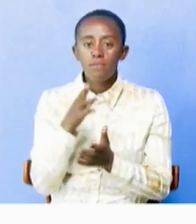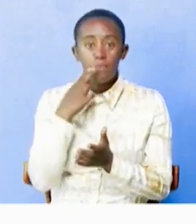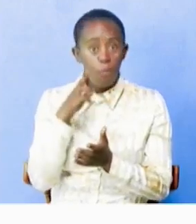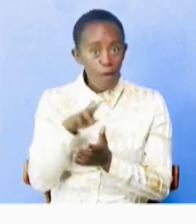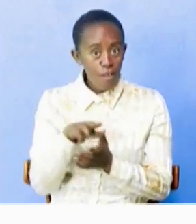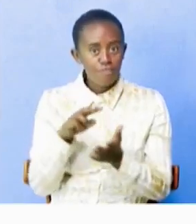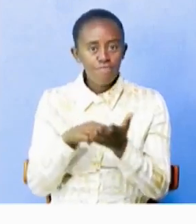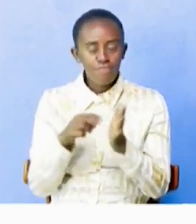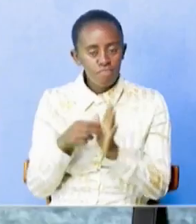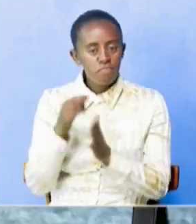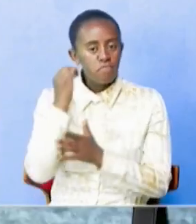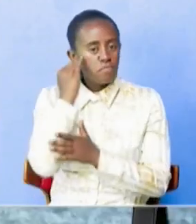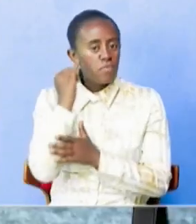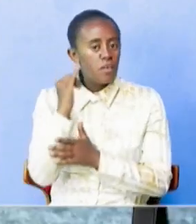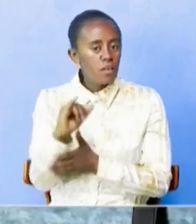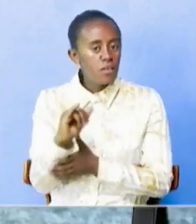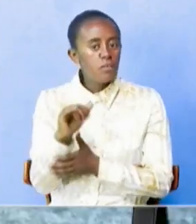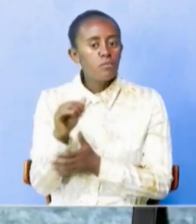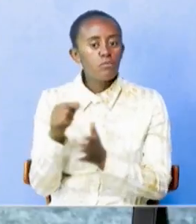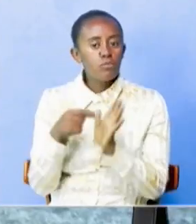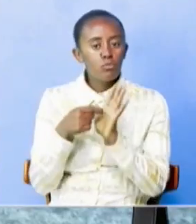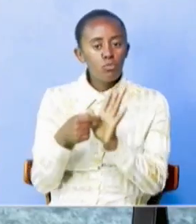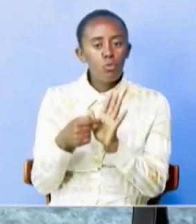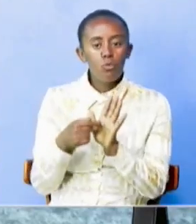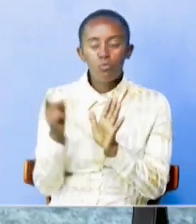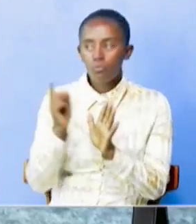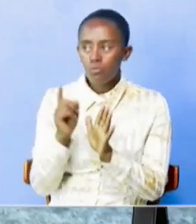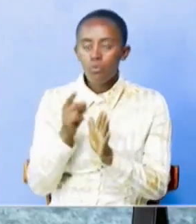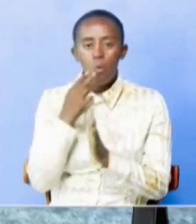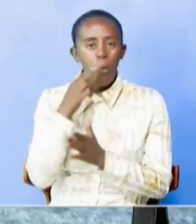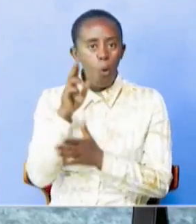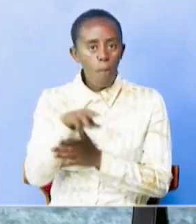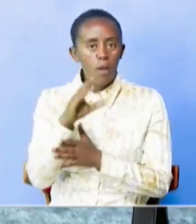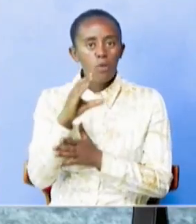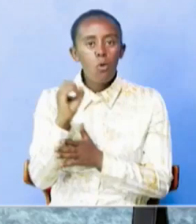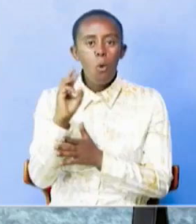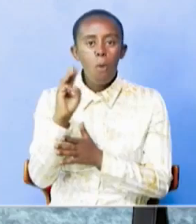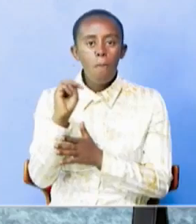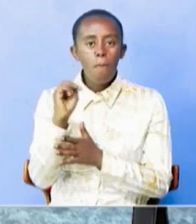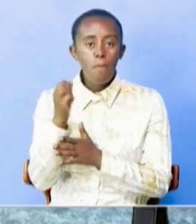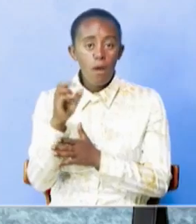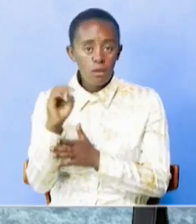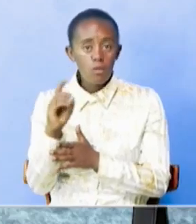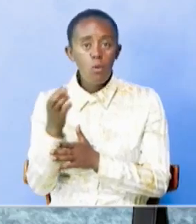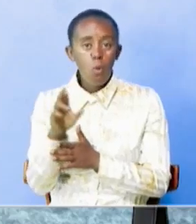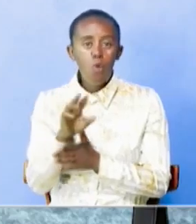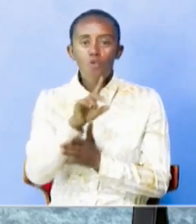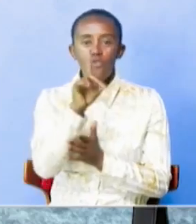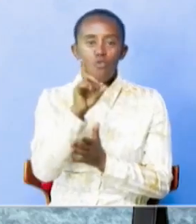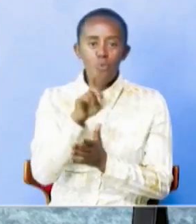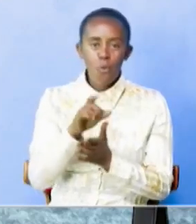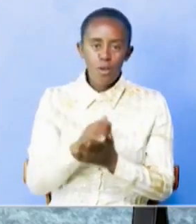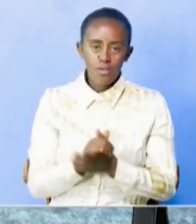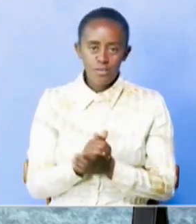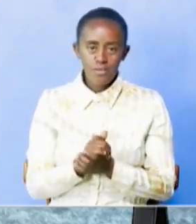Imperatives are ideas that show command or request.